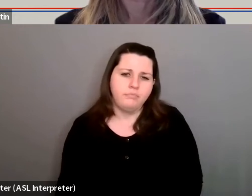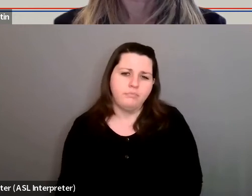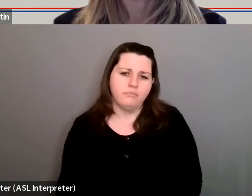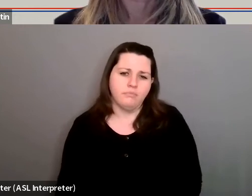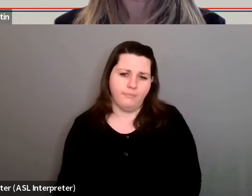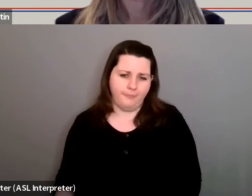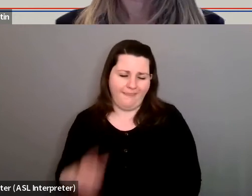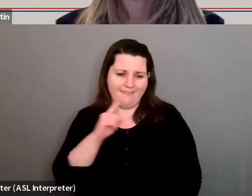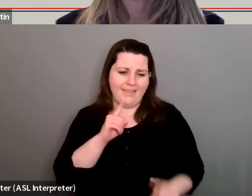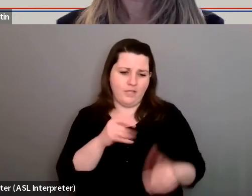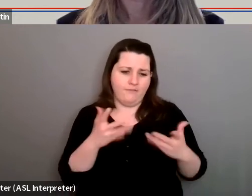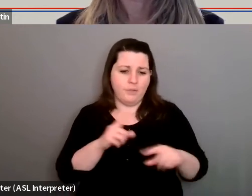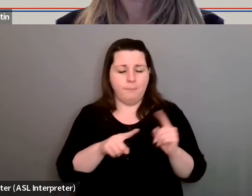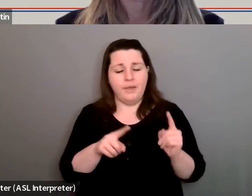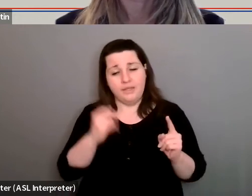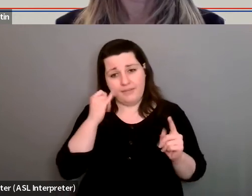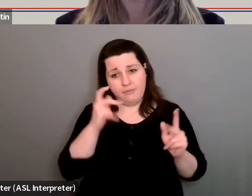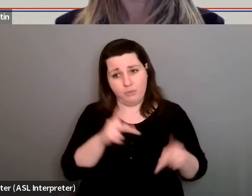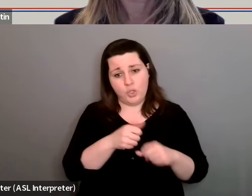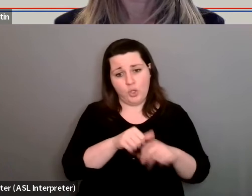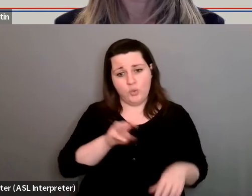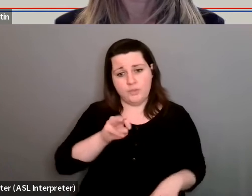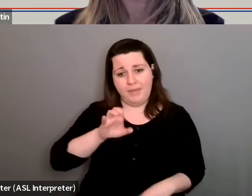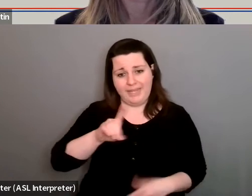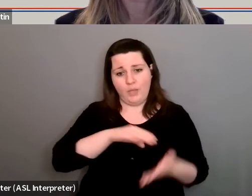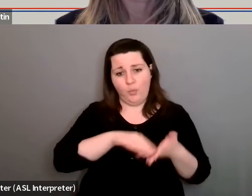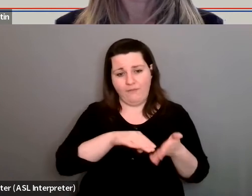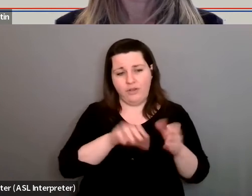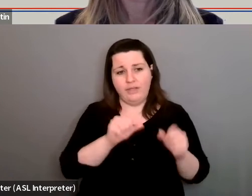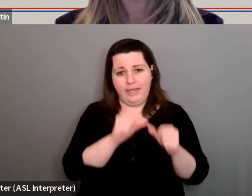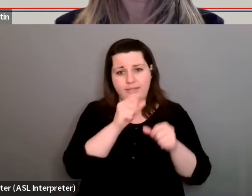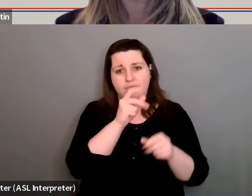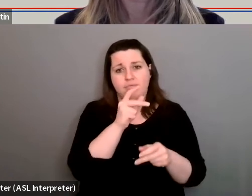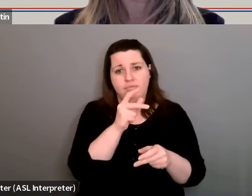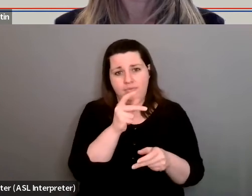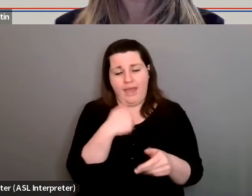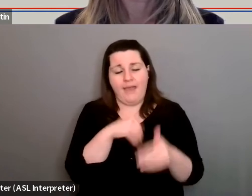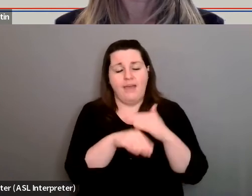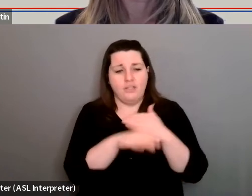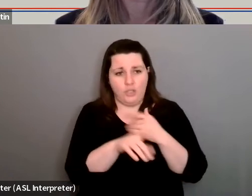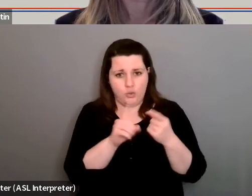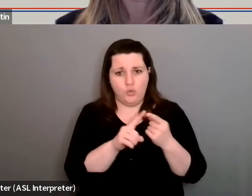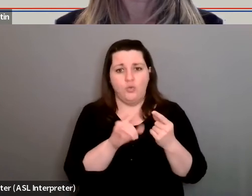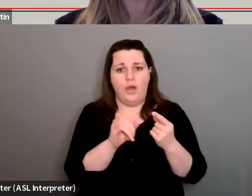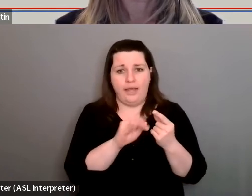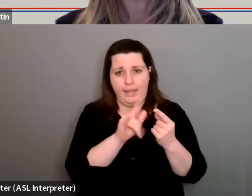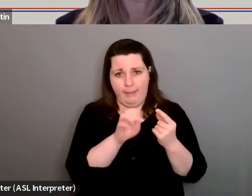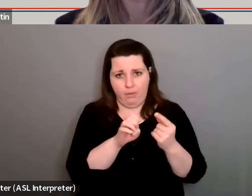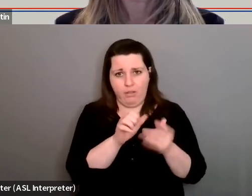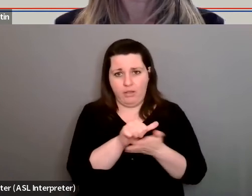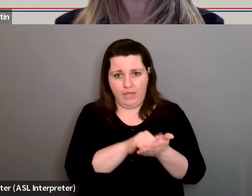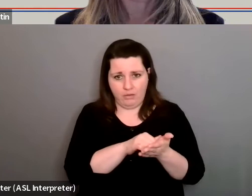answered this already, but if somebody does lose their Medicaid waiver, they are able to keep access to their funds in their IAble account if they still have